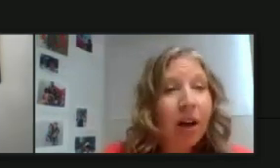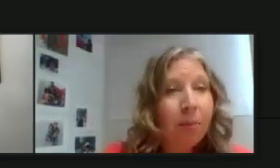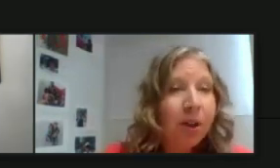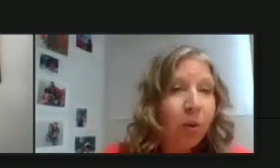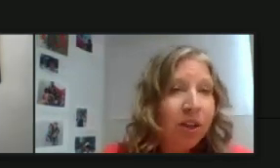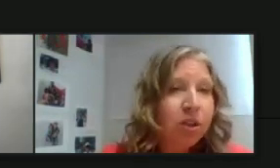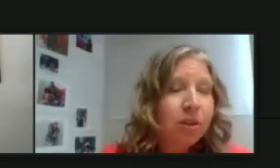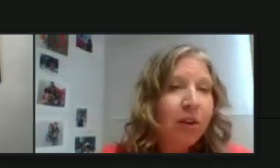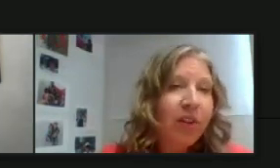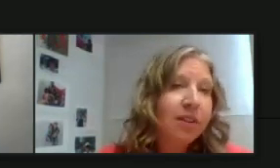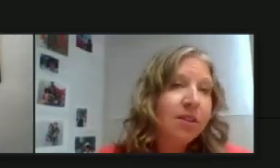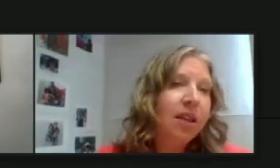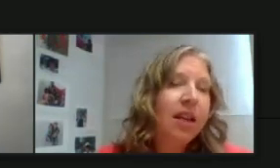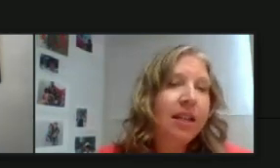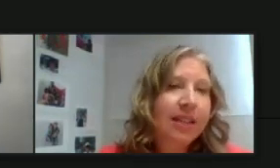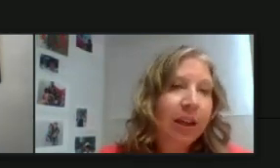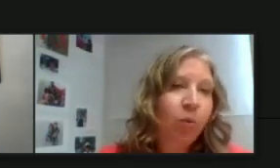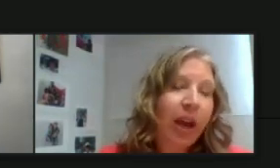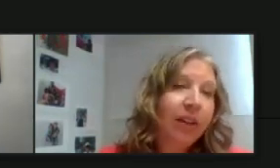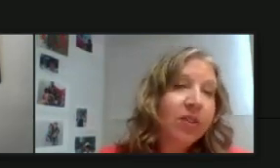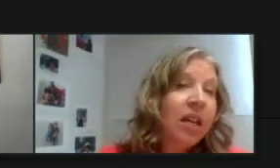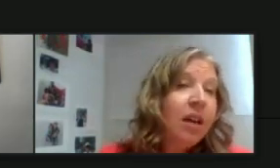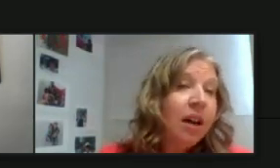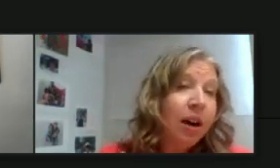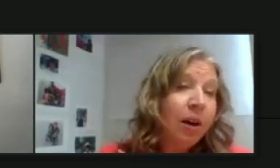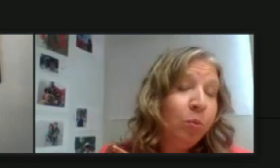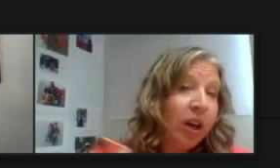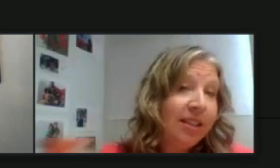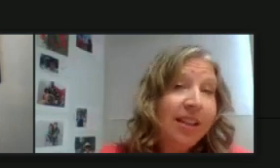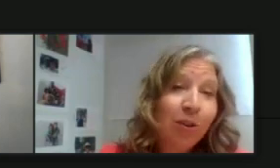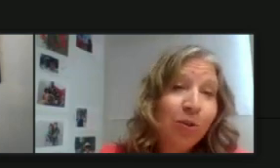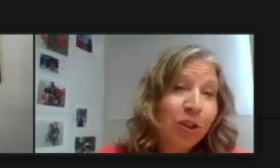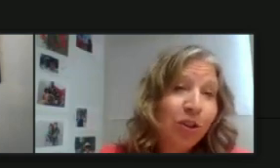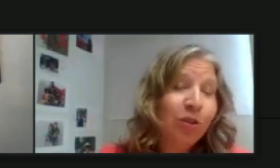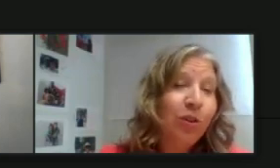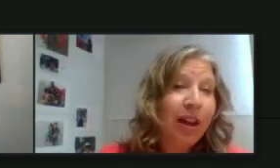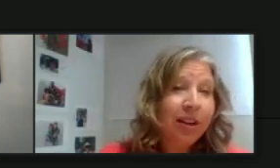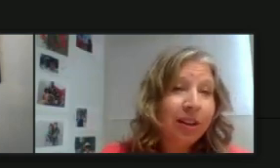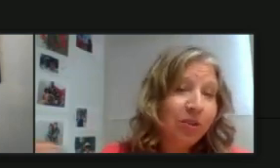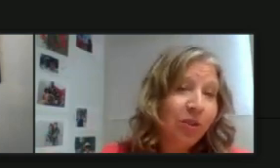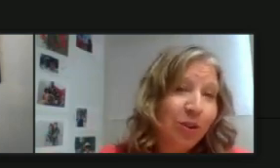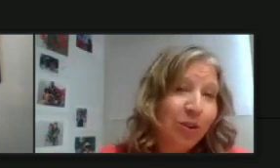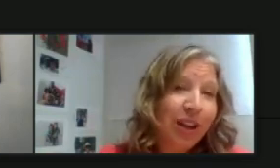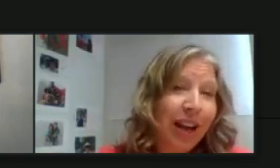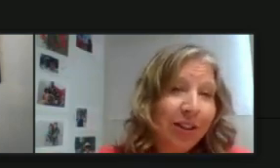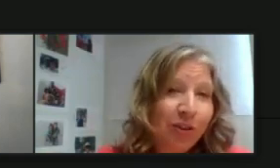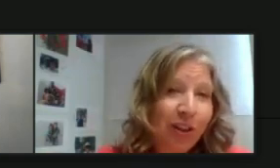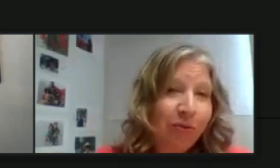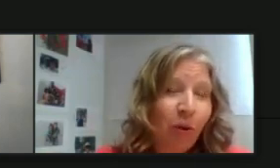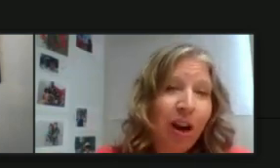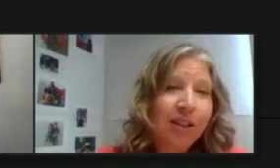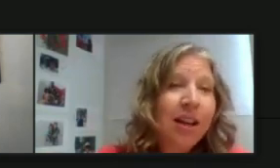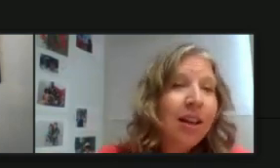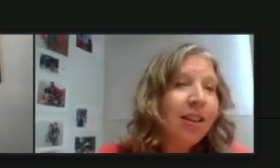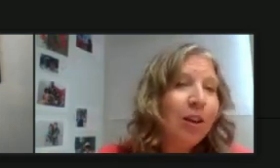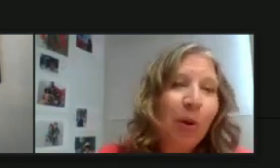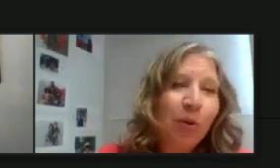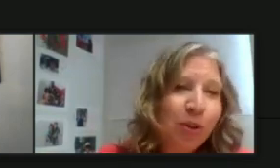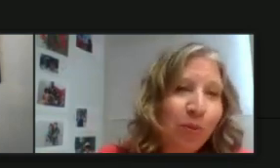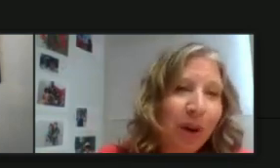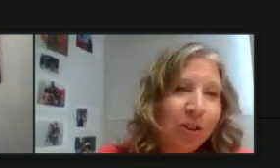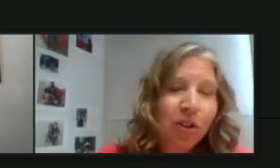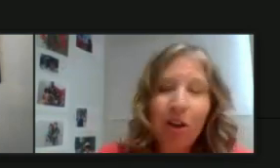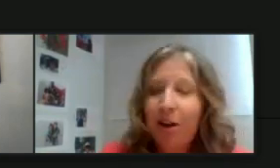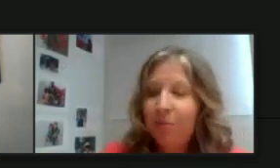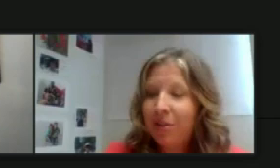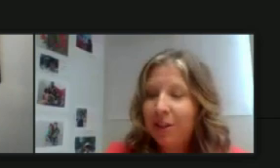we have a couple of questions about vaccine and second wave. We're going to send those to you and so that you can answer them for us. Thank you